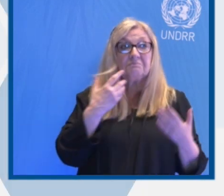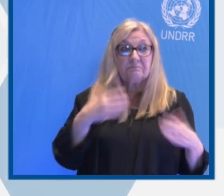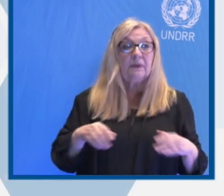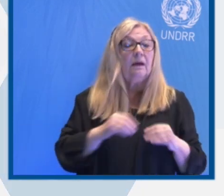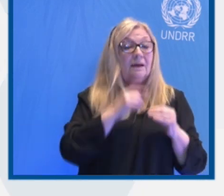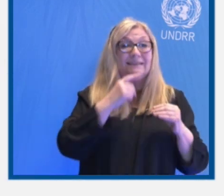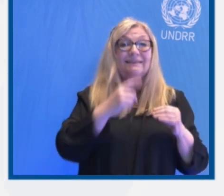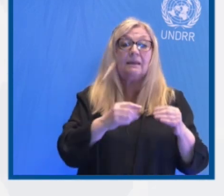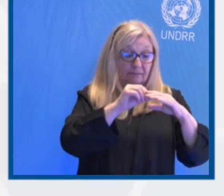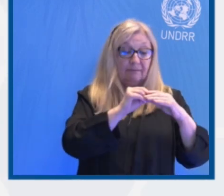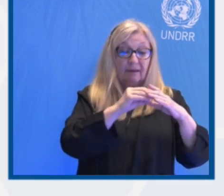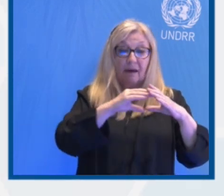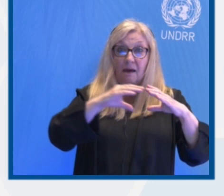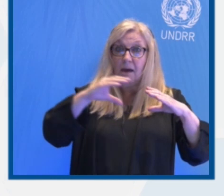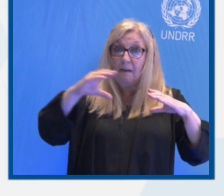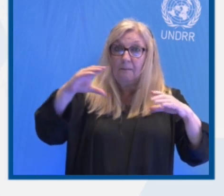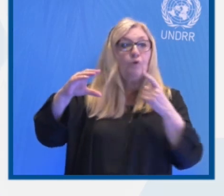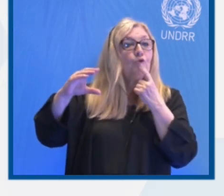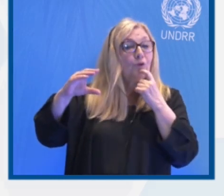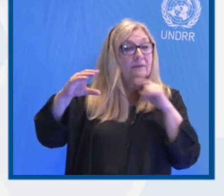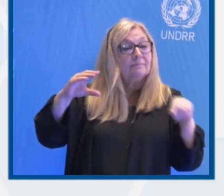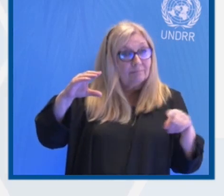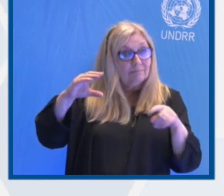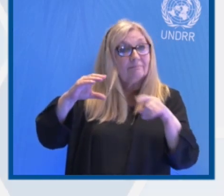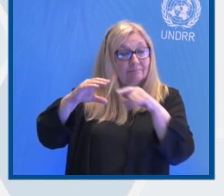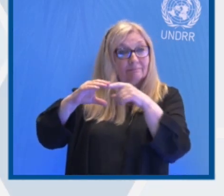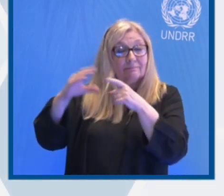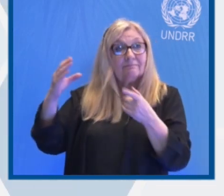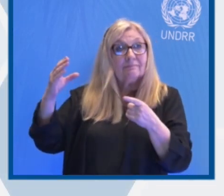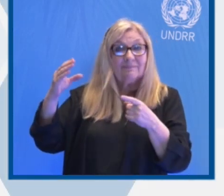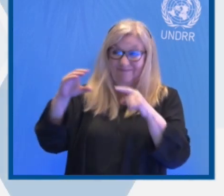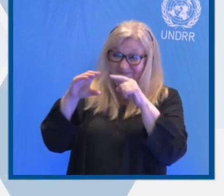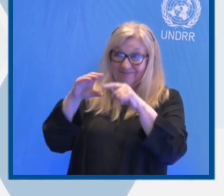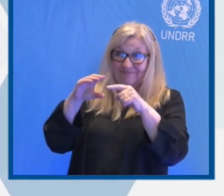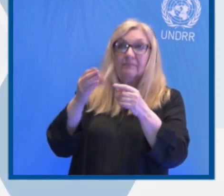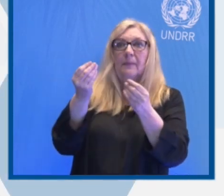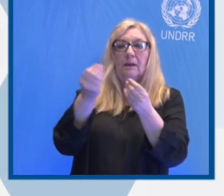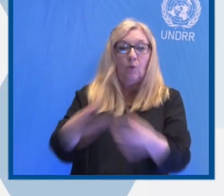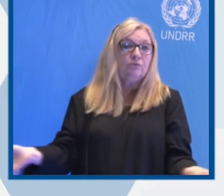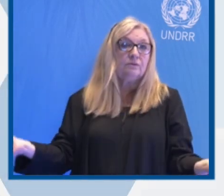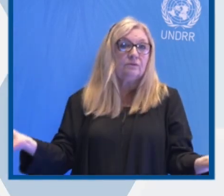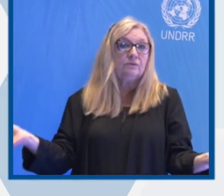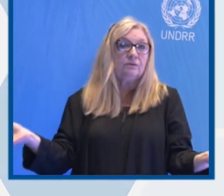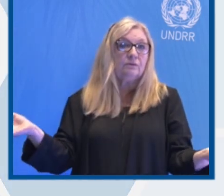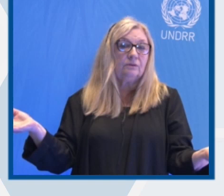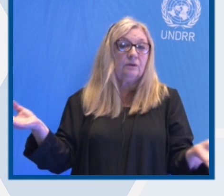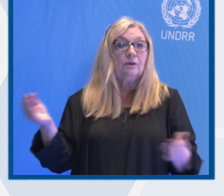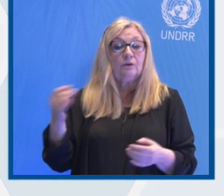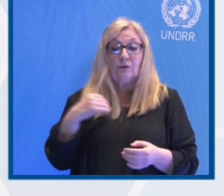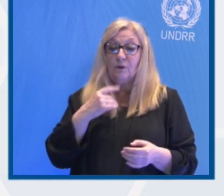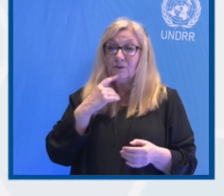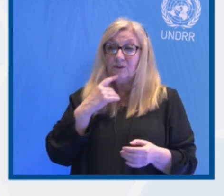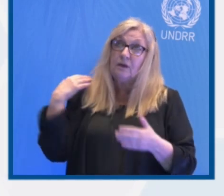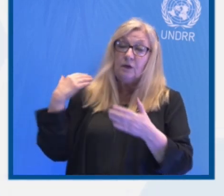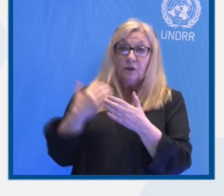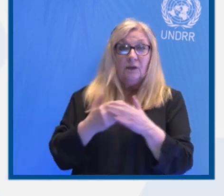that, you know, the 80 to 100 trillion dollars of infrastructure that is going to be built over the next 15 years